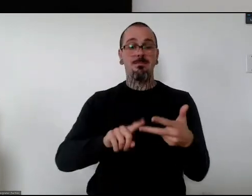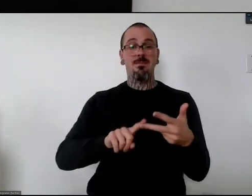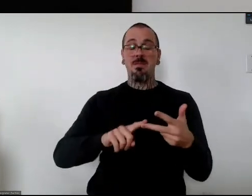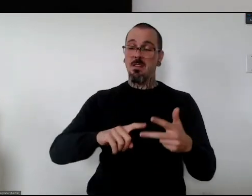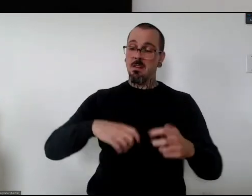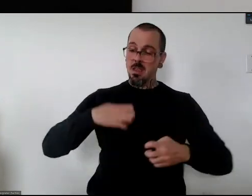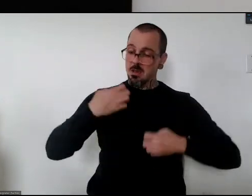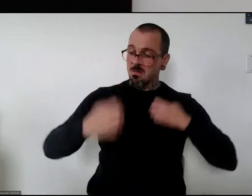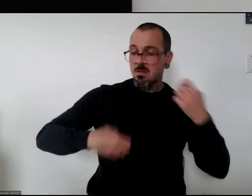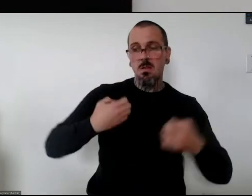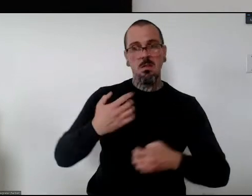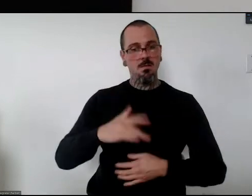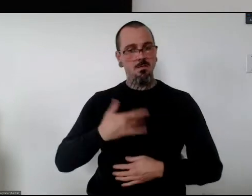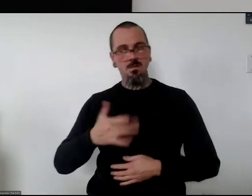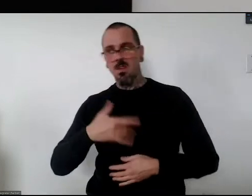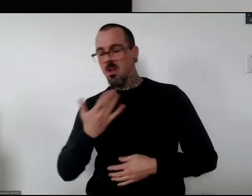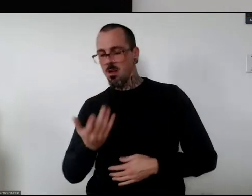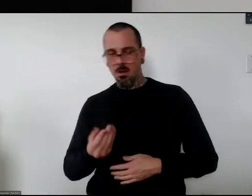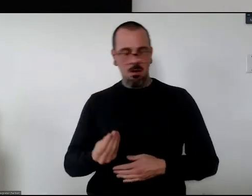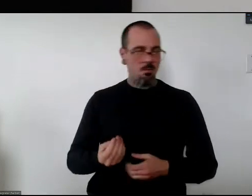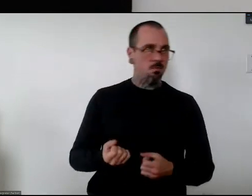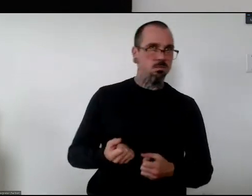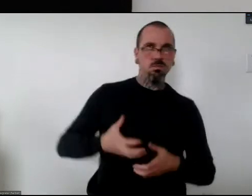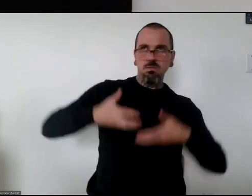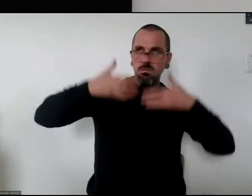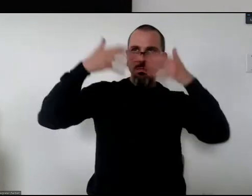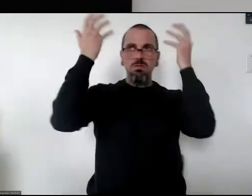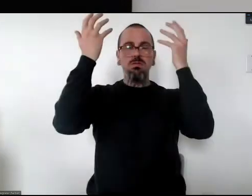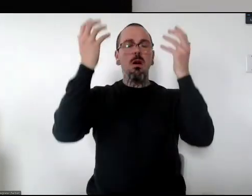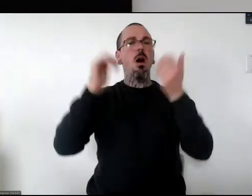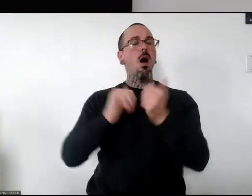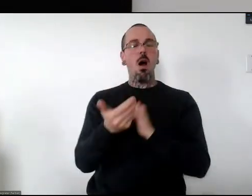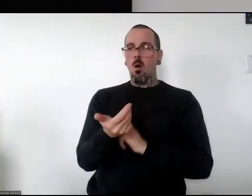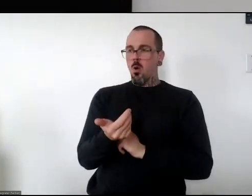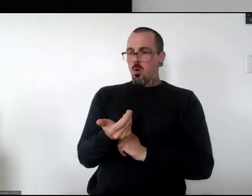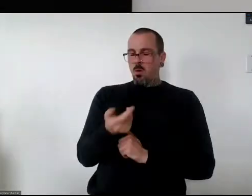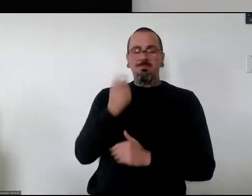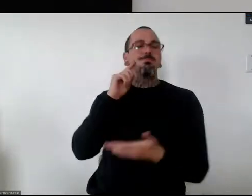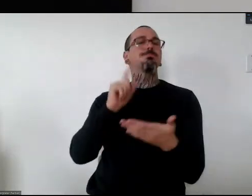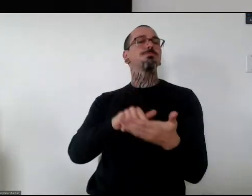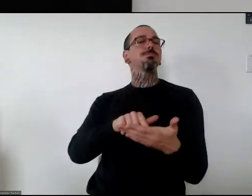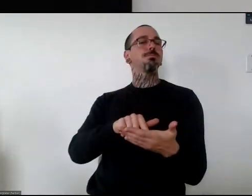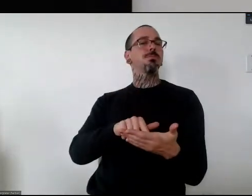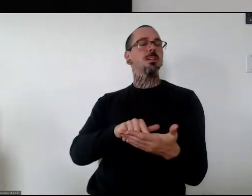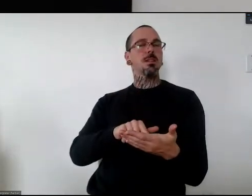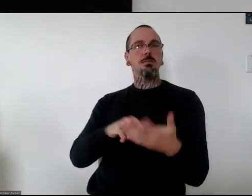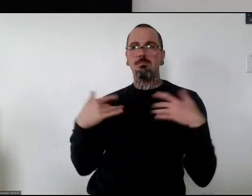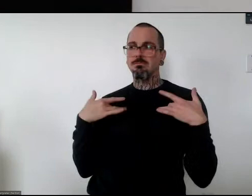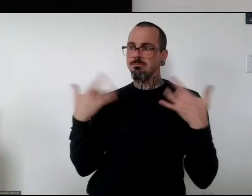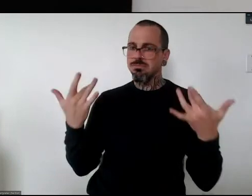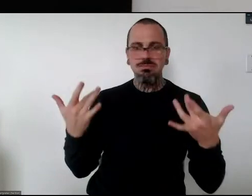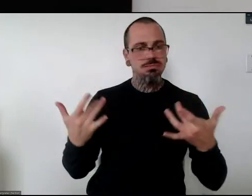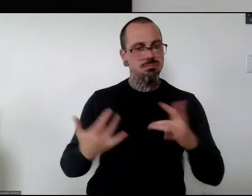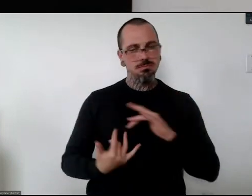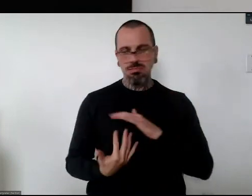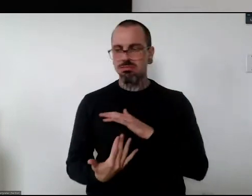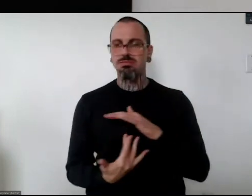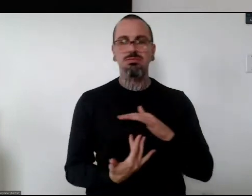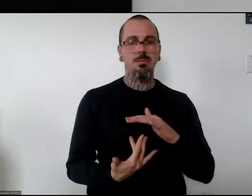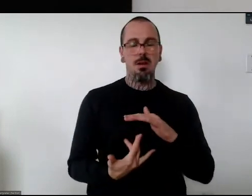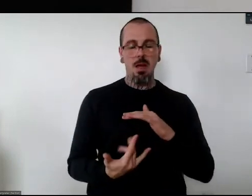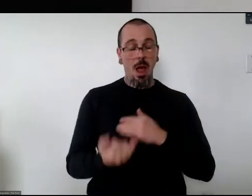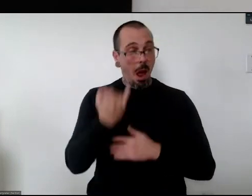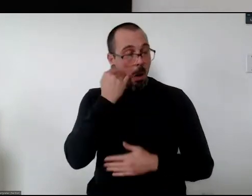of emotions, especially anger, identify our triggers, and create positive responses to deal with anger and strong